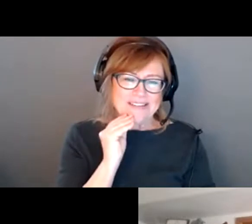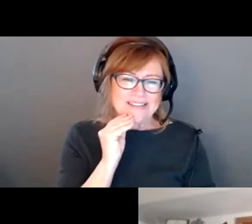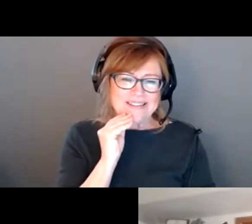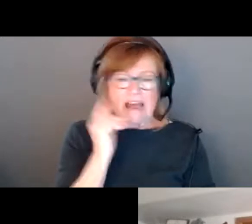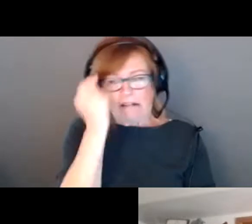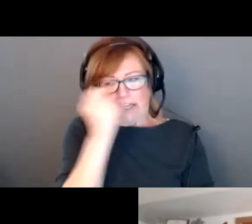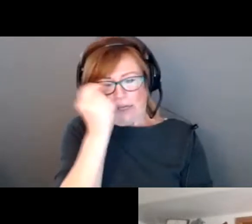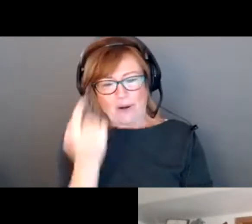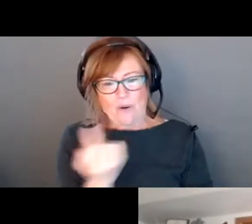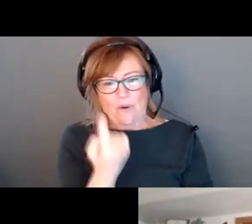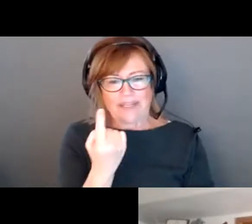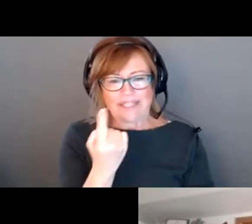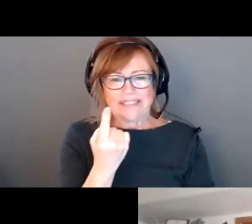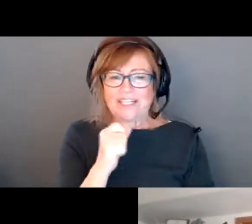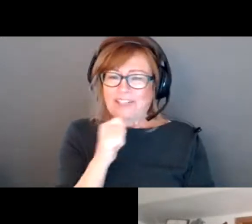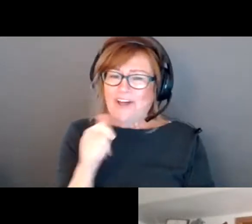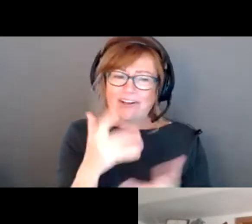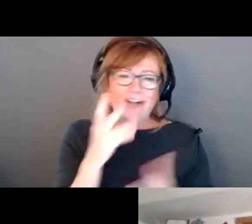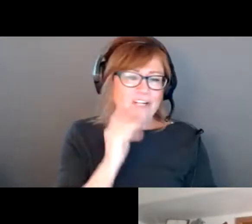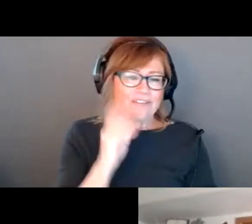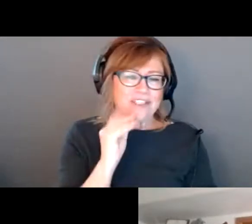little experience in dealing with